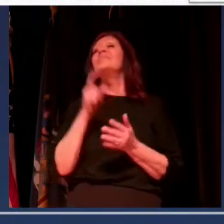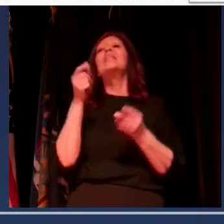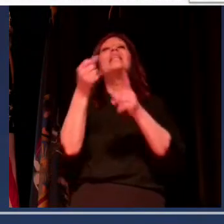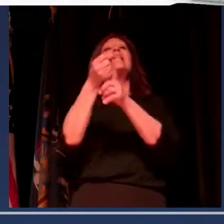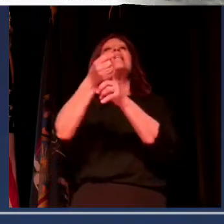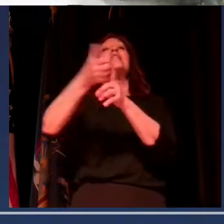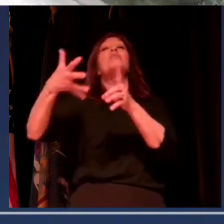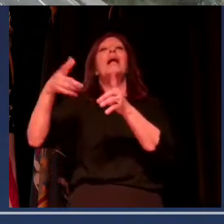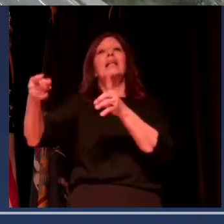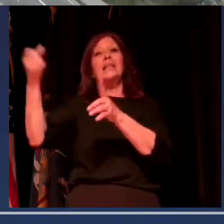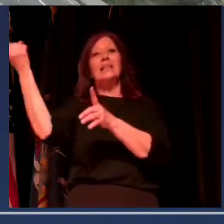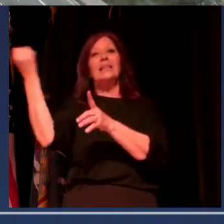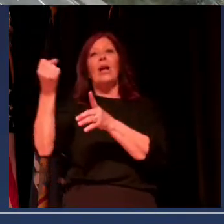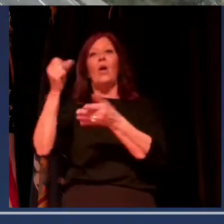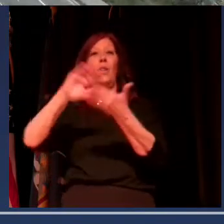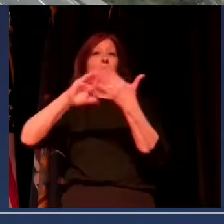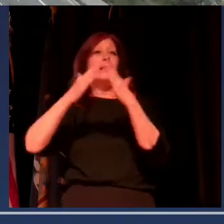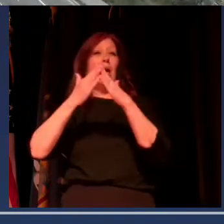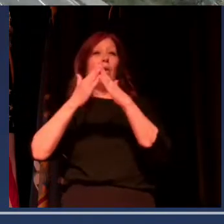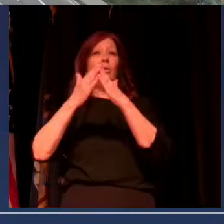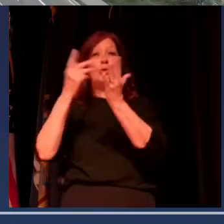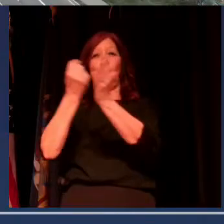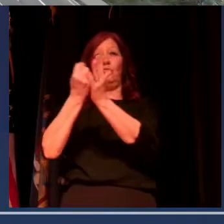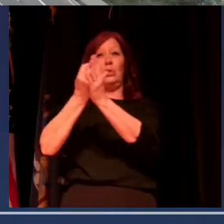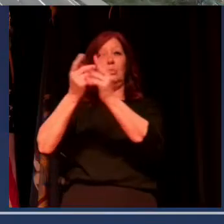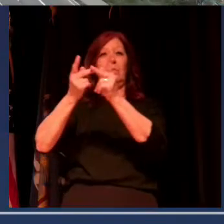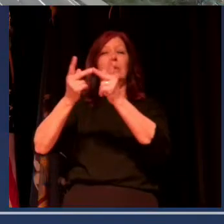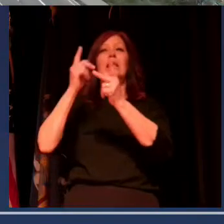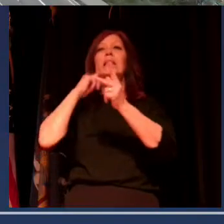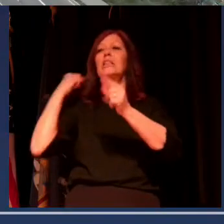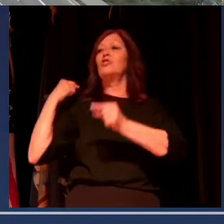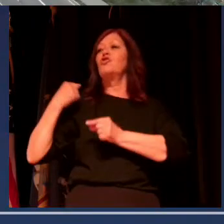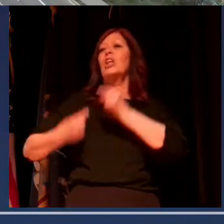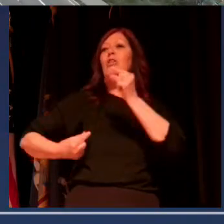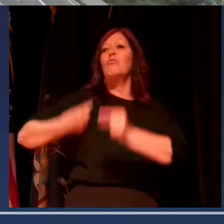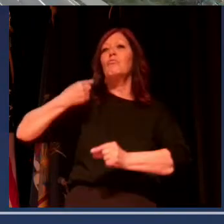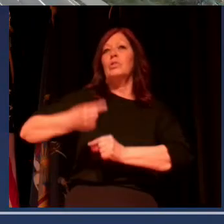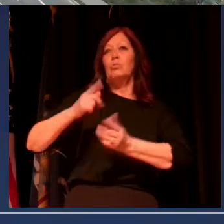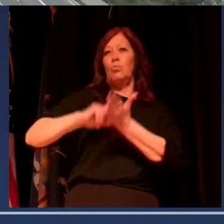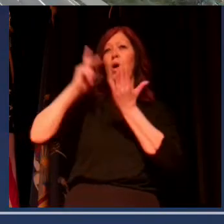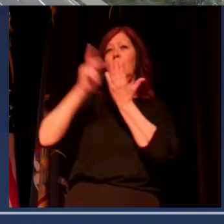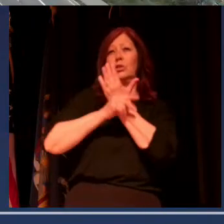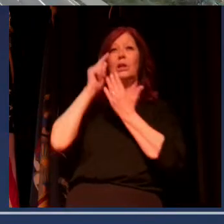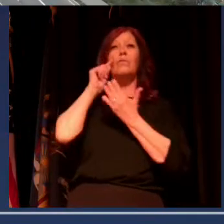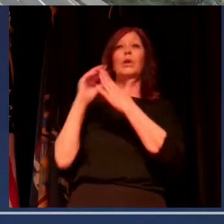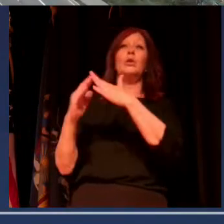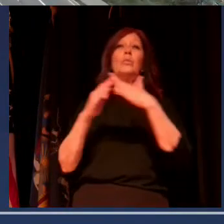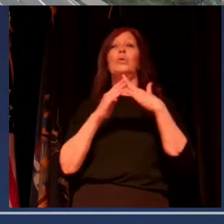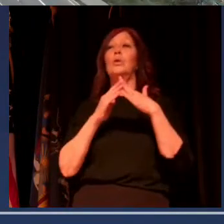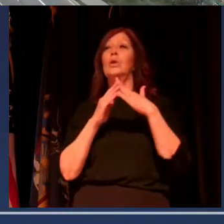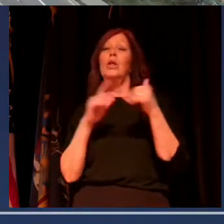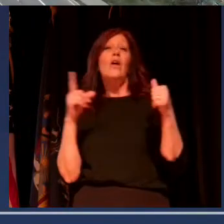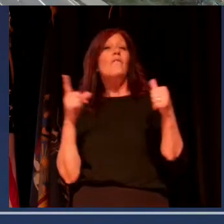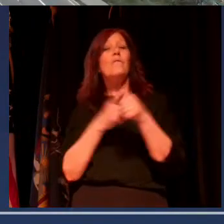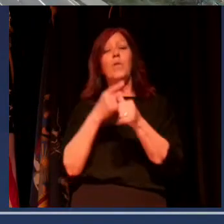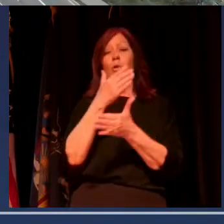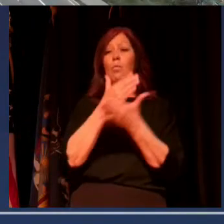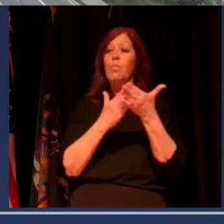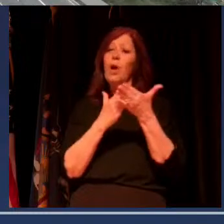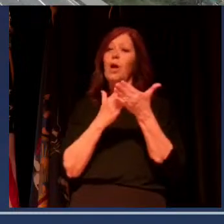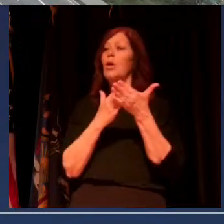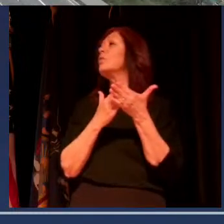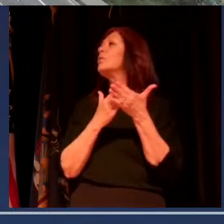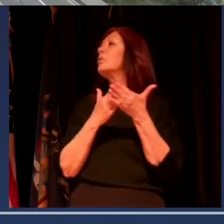Expanding the Southtowns treatment facility is a generational project for our community. The first phase of construction was awarded in